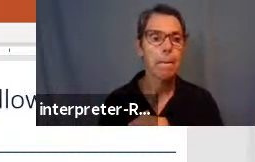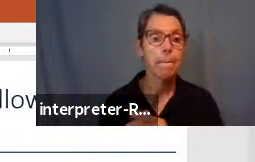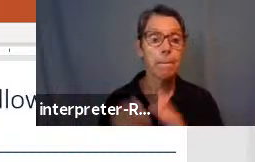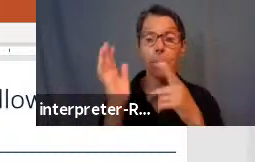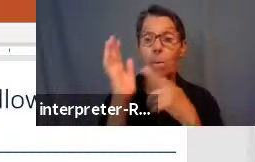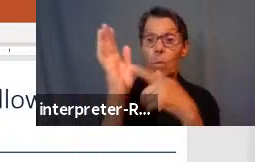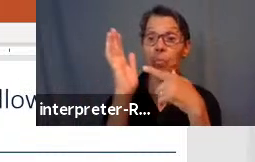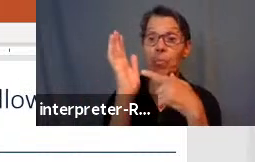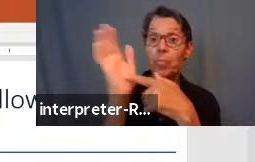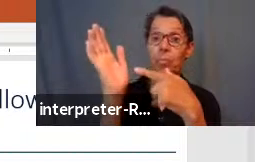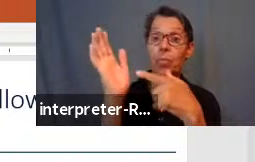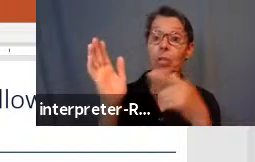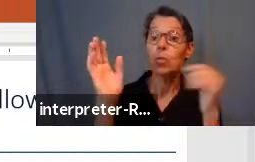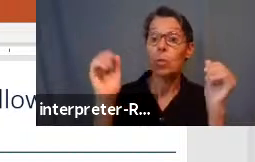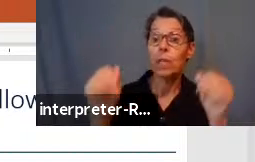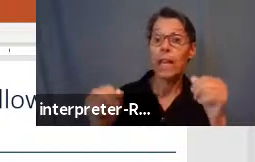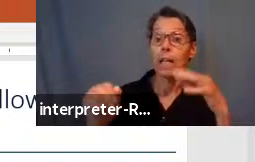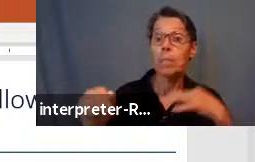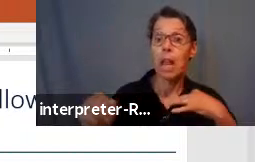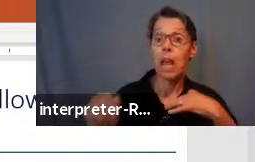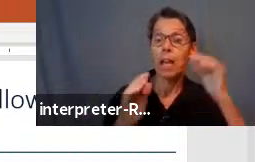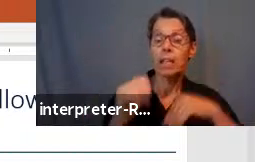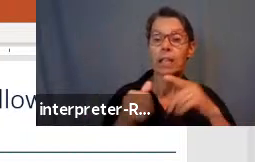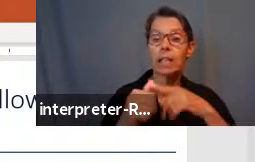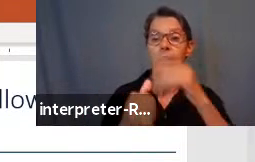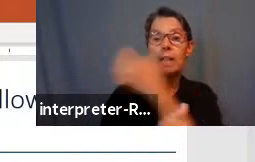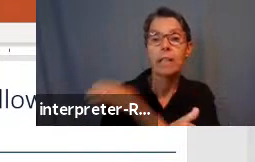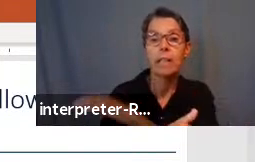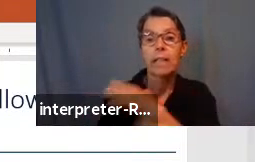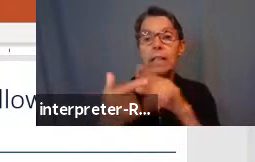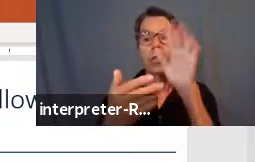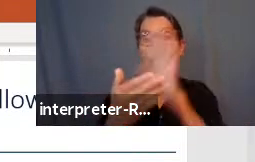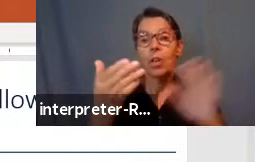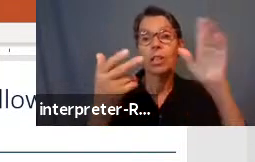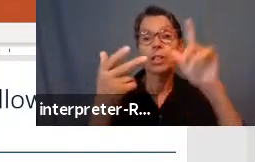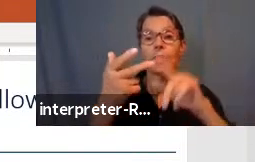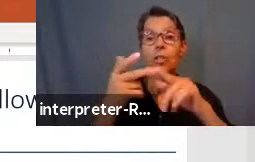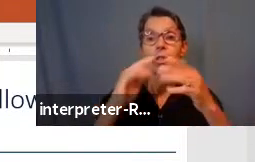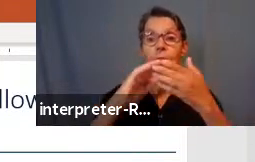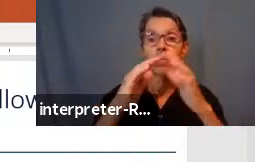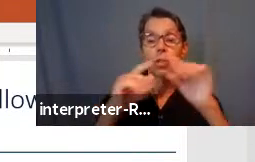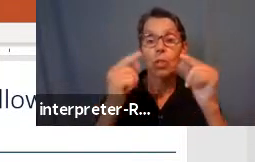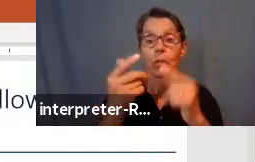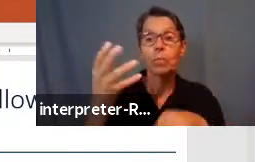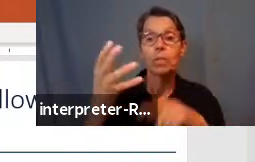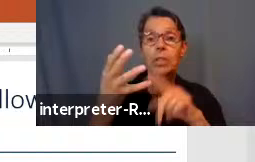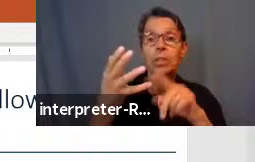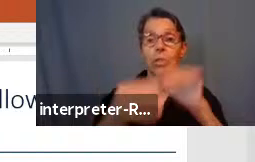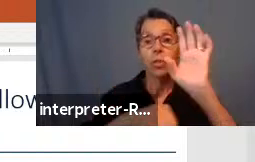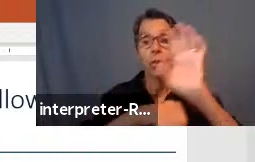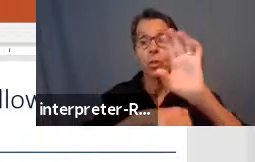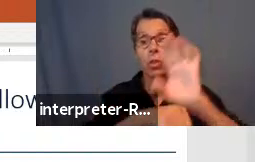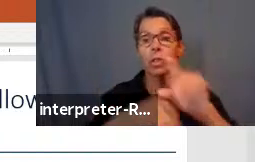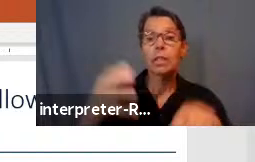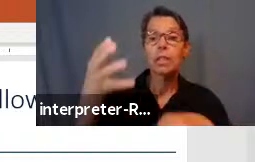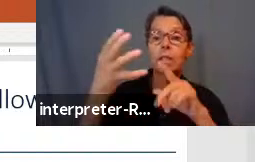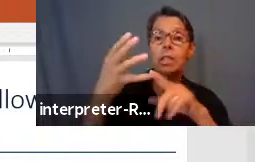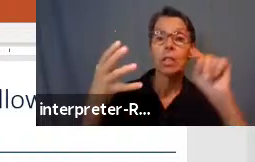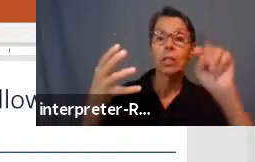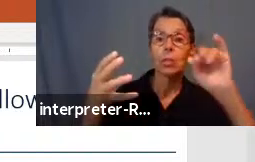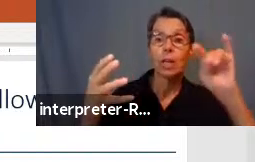Examples of organizations that can apply: clinics, colleges, community groups, faith-based organizations,